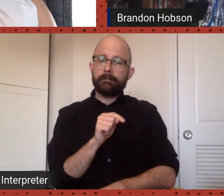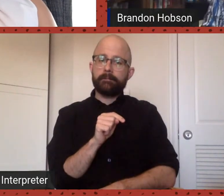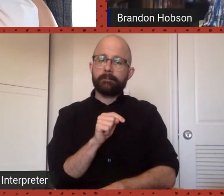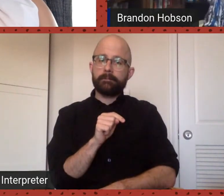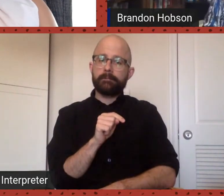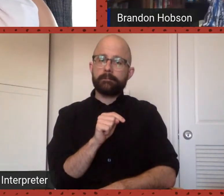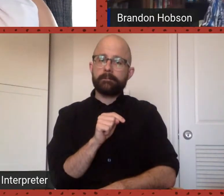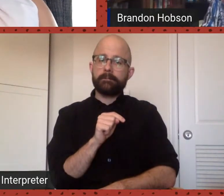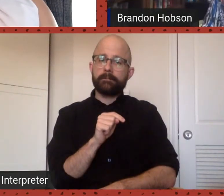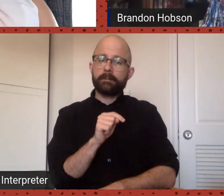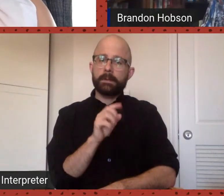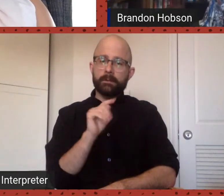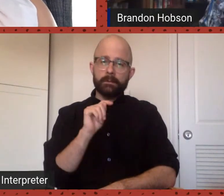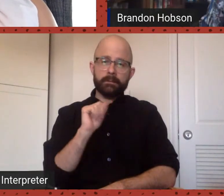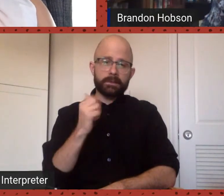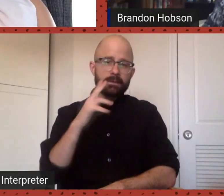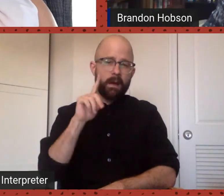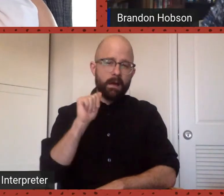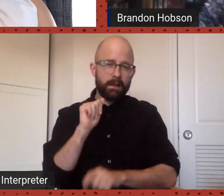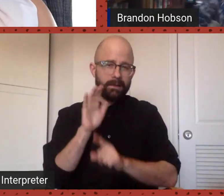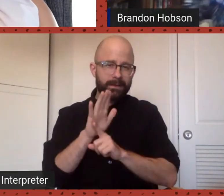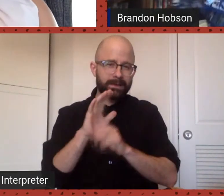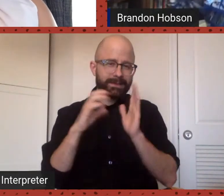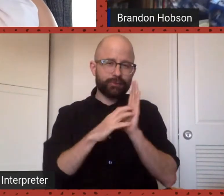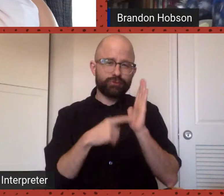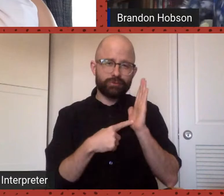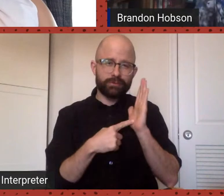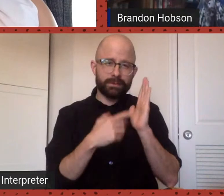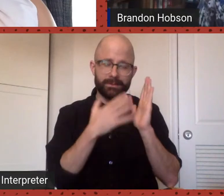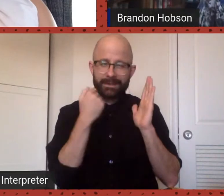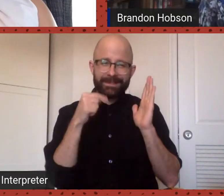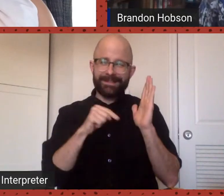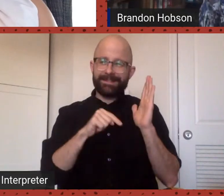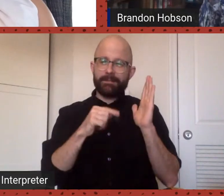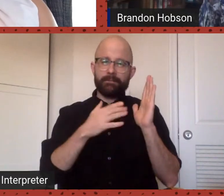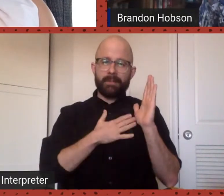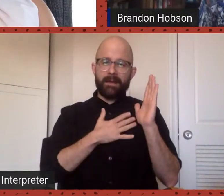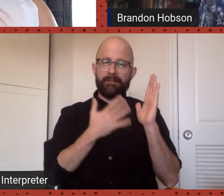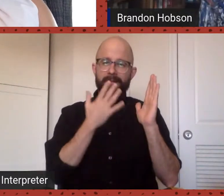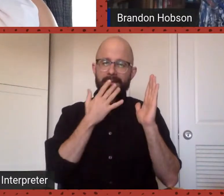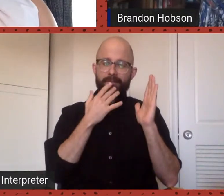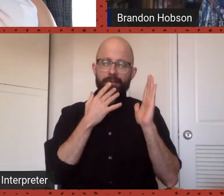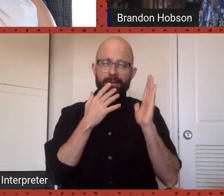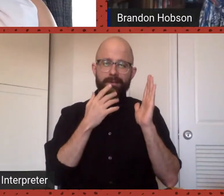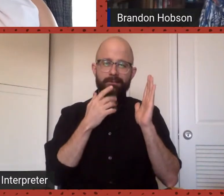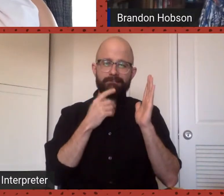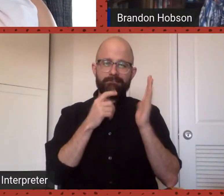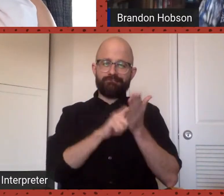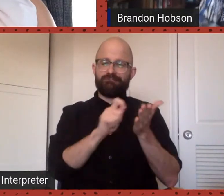Okay, I'll read from Chala section because Chala is my favorite to write from.